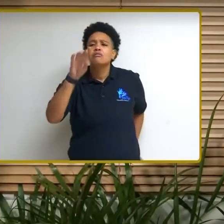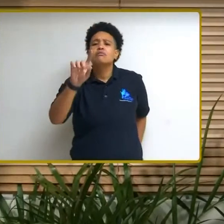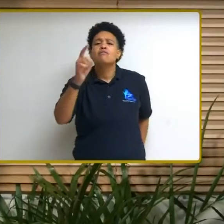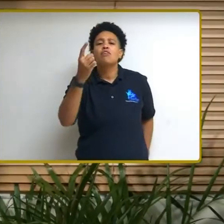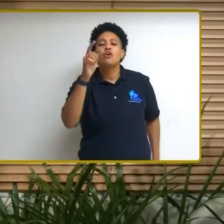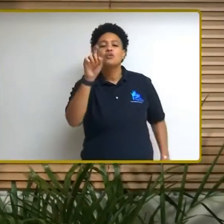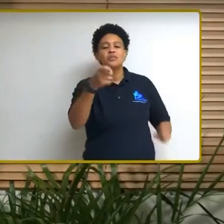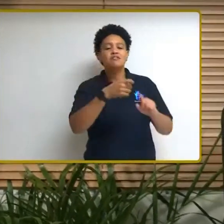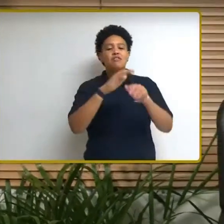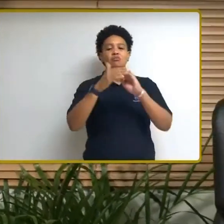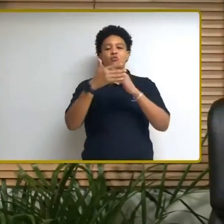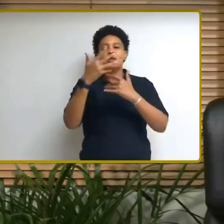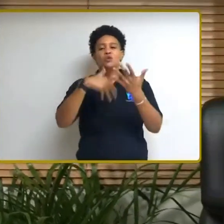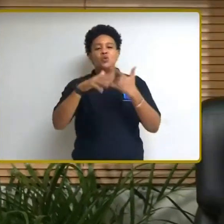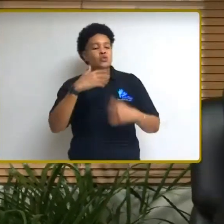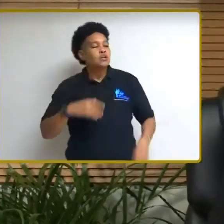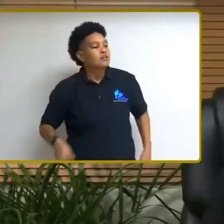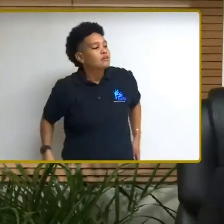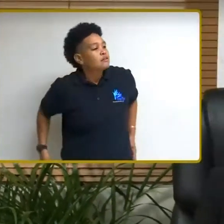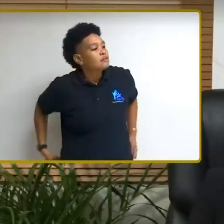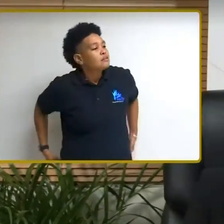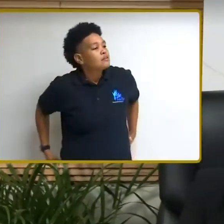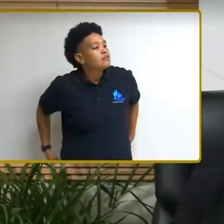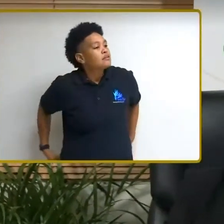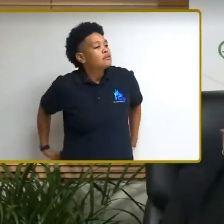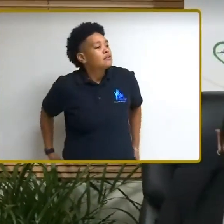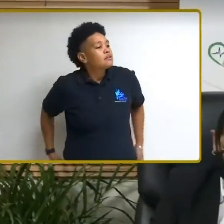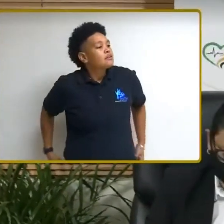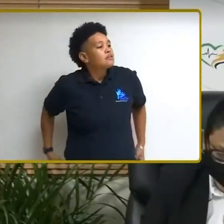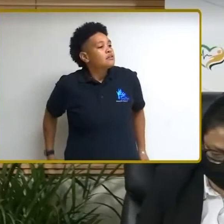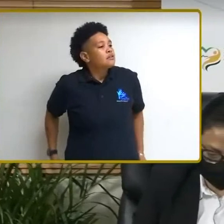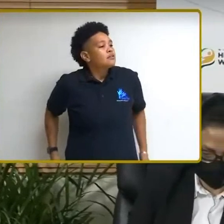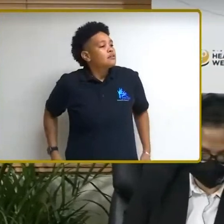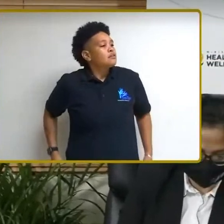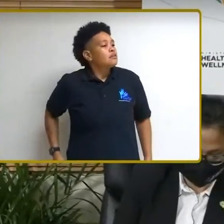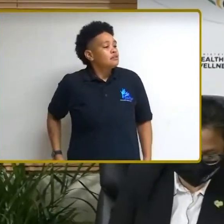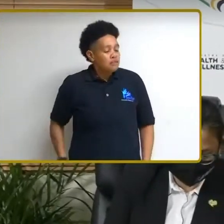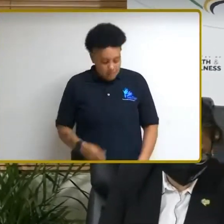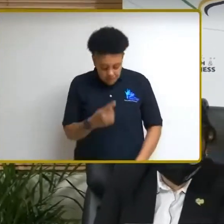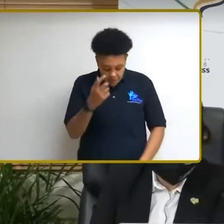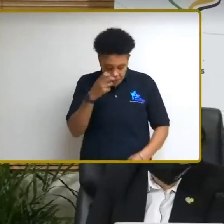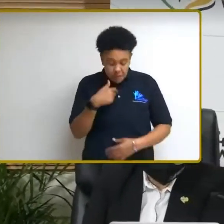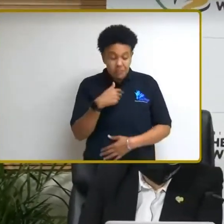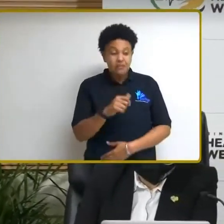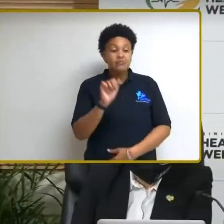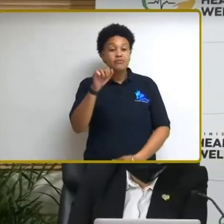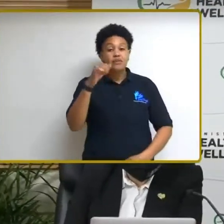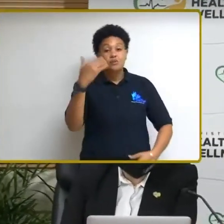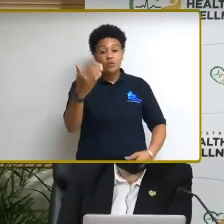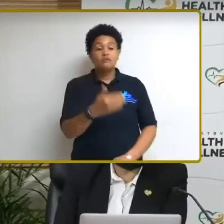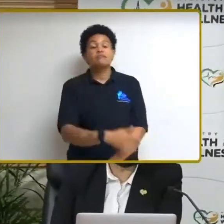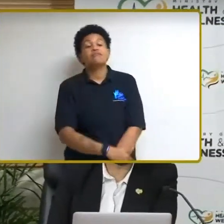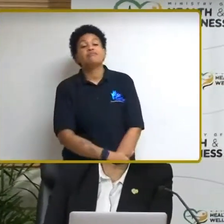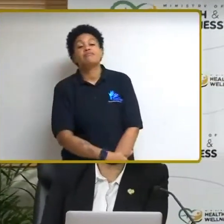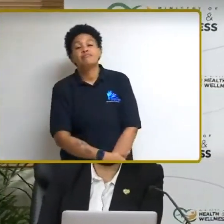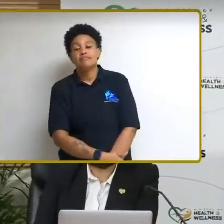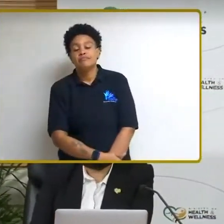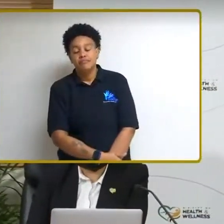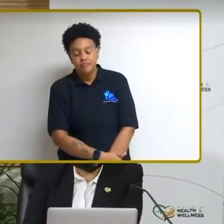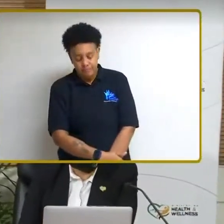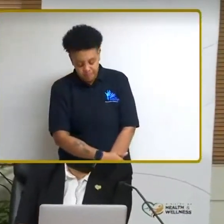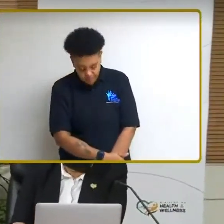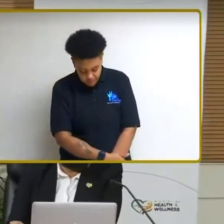Jamaica Social. Go ahead, please. Are you hearing me? We are.